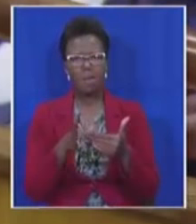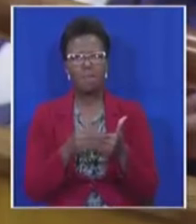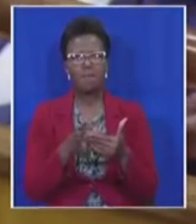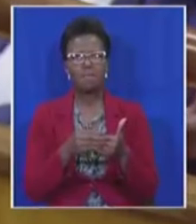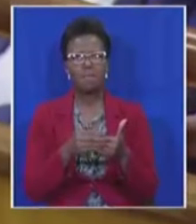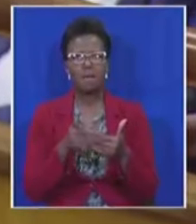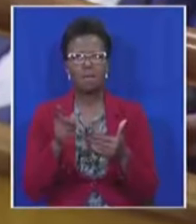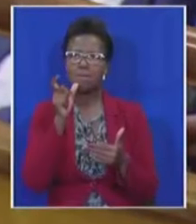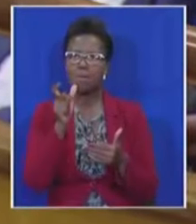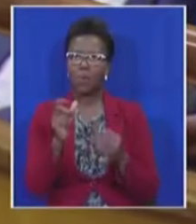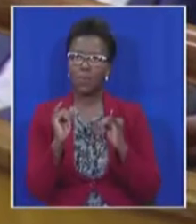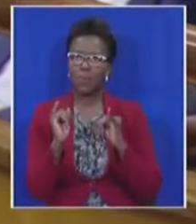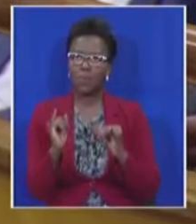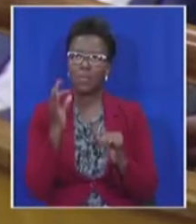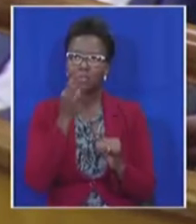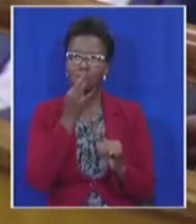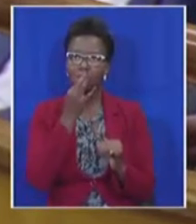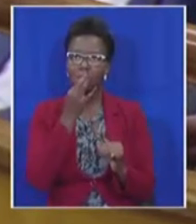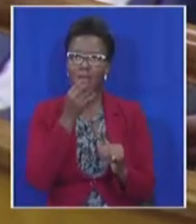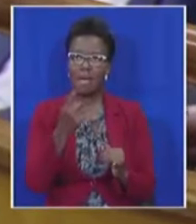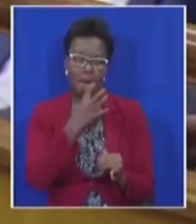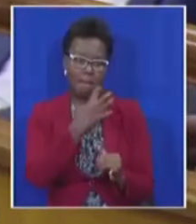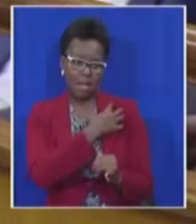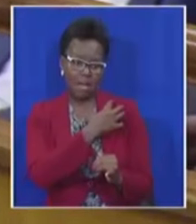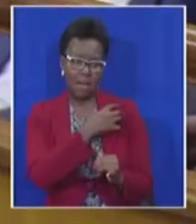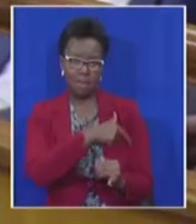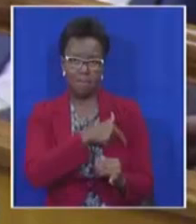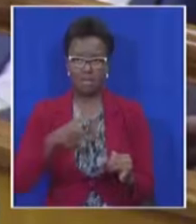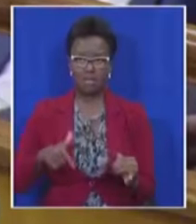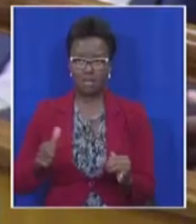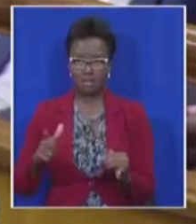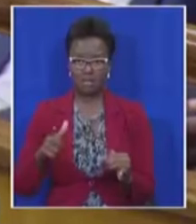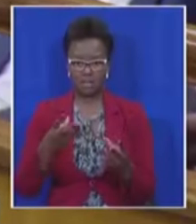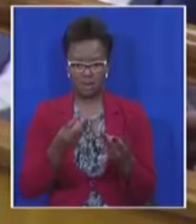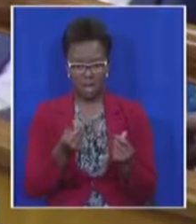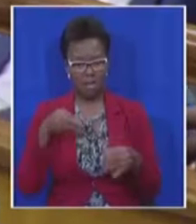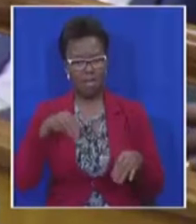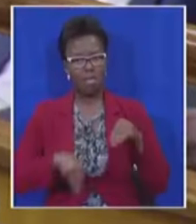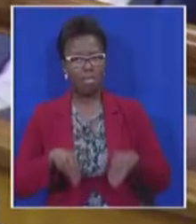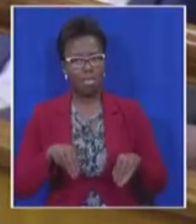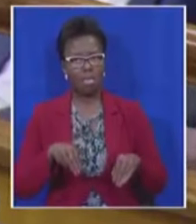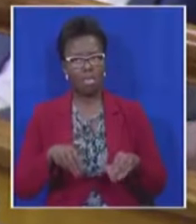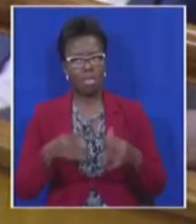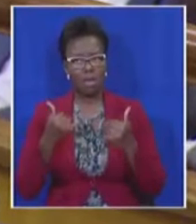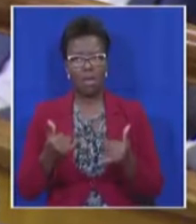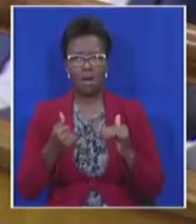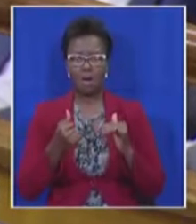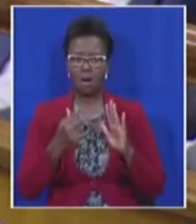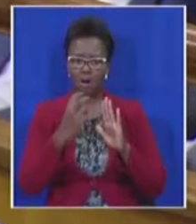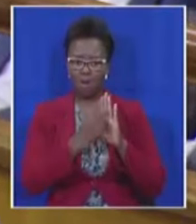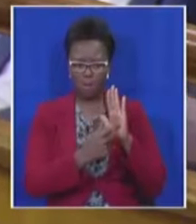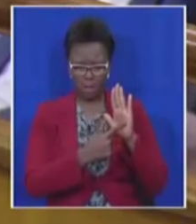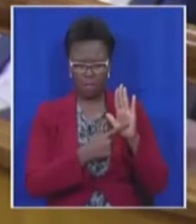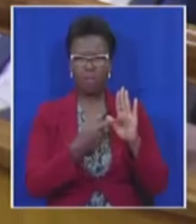serious allegation that the President is benefiting on corruption. And I think it's unparliamentary, therefore it had to be ruled out of order.